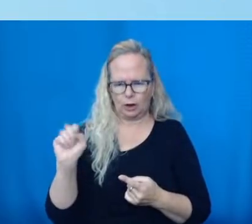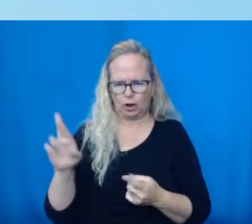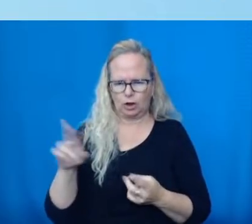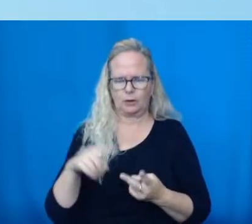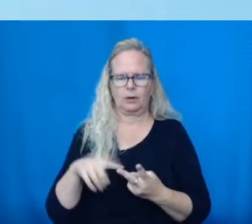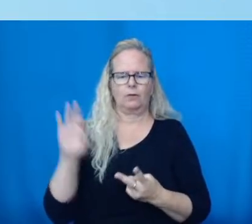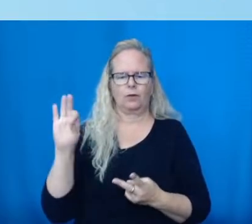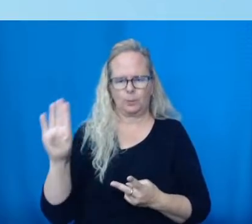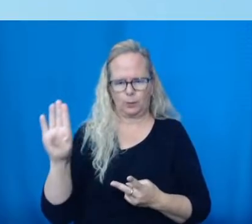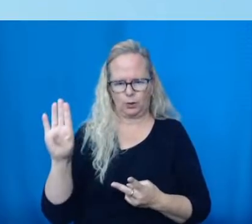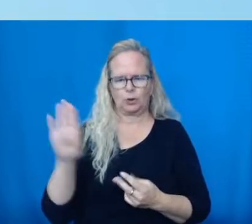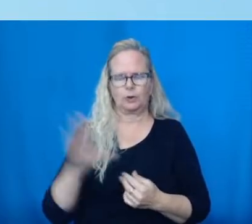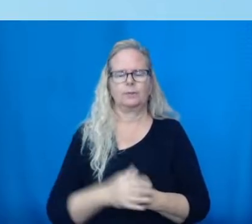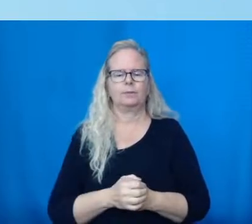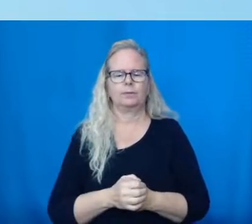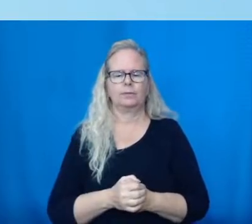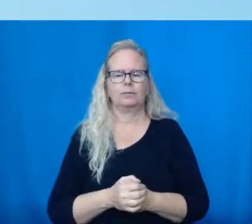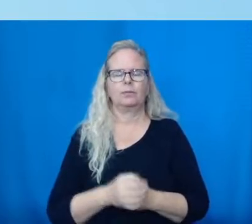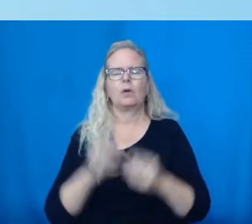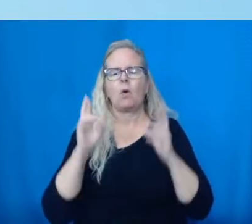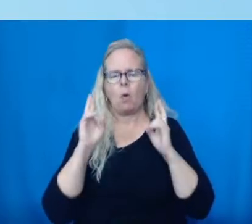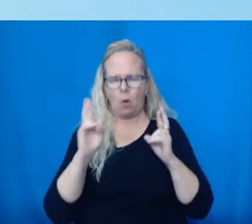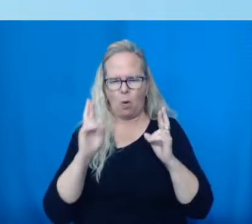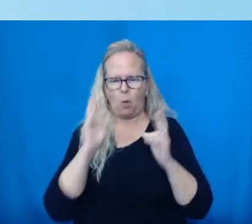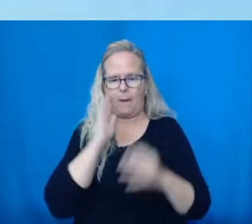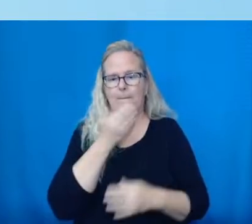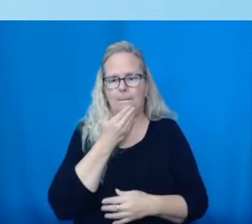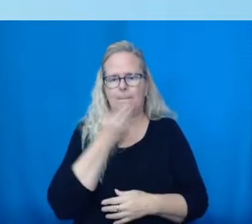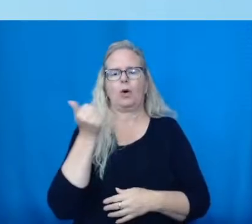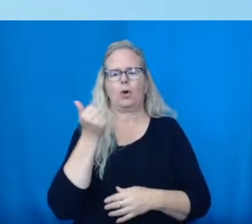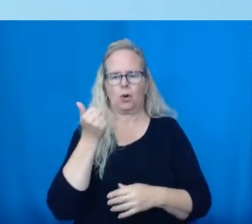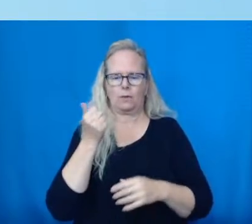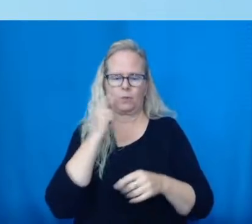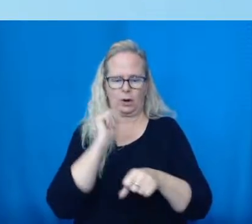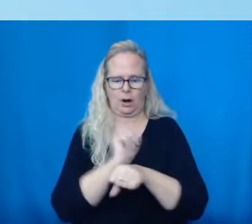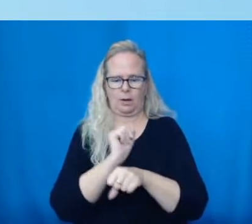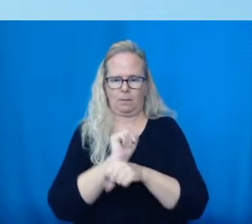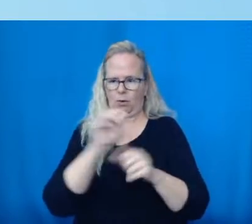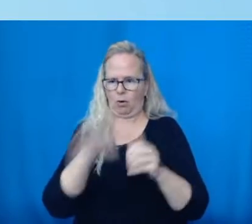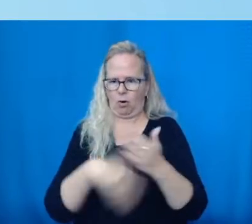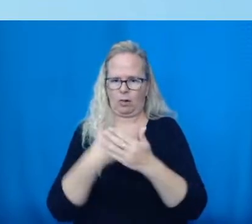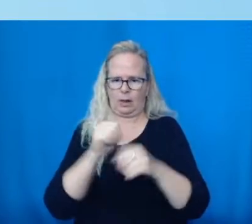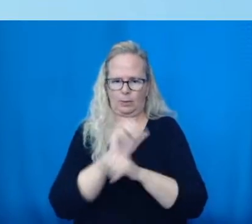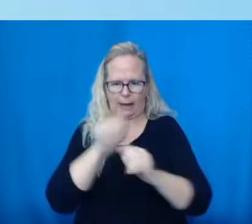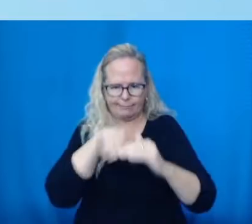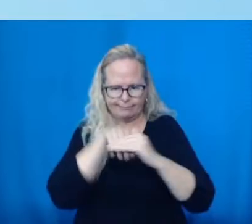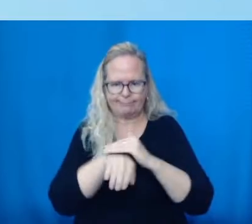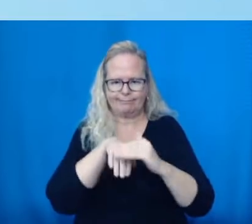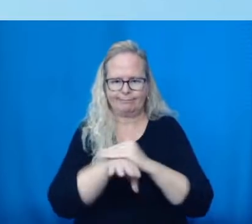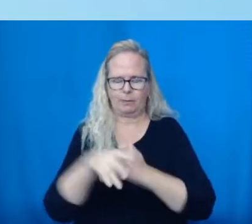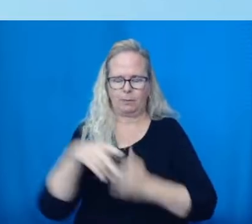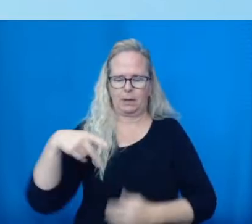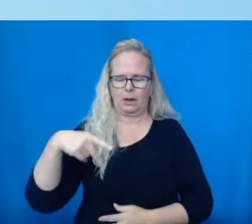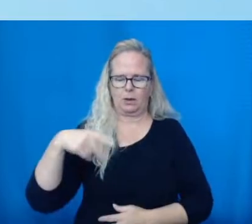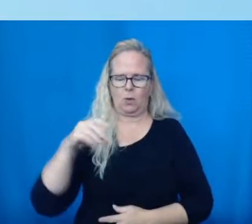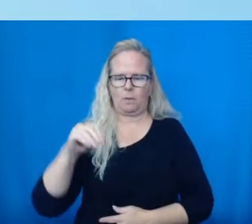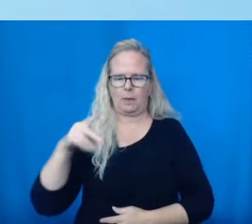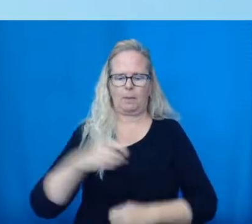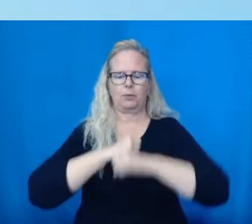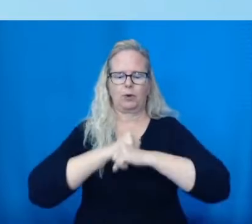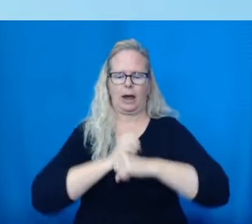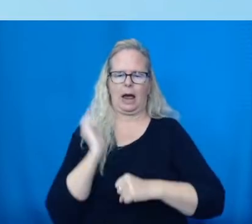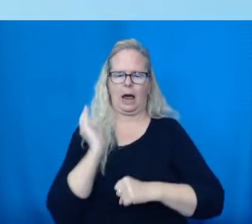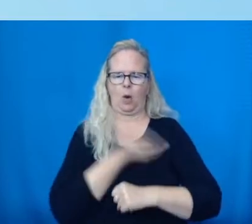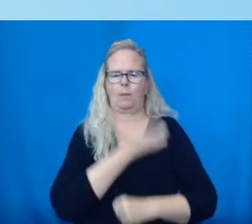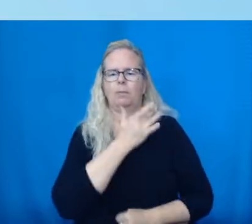Province COVID-19 briefing is a regular panel of doctors and experts. We will endeavour to bring timely, accurate updates on the COVID-19